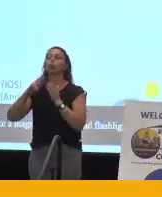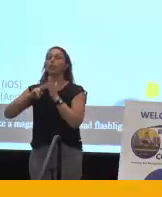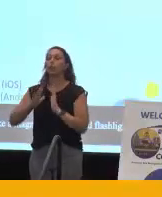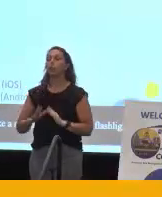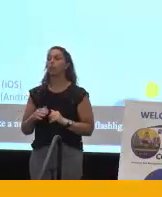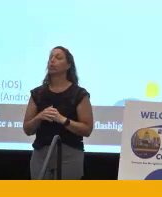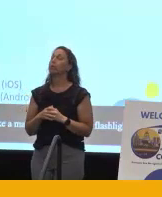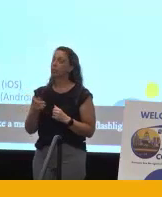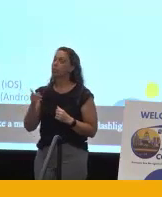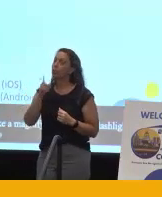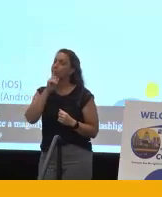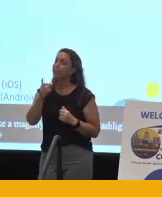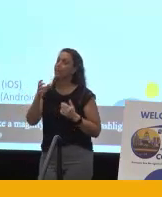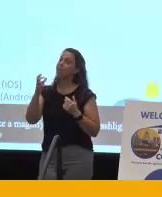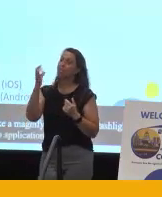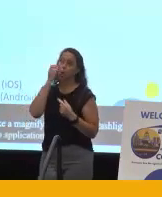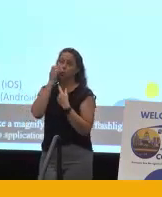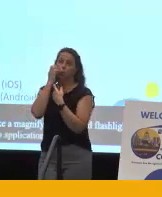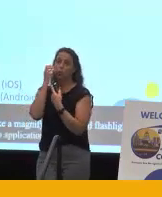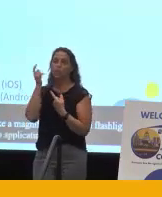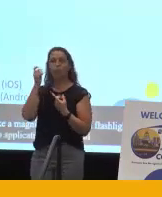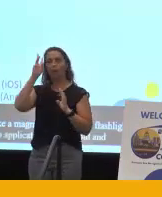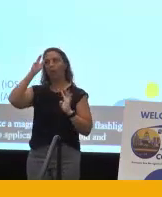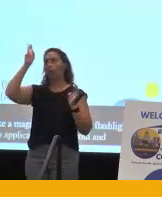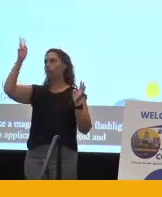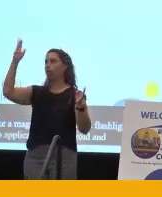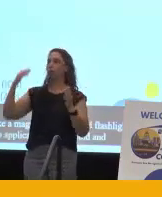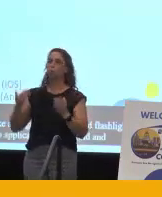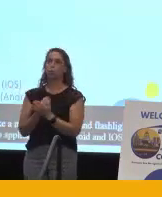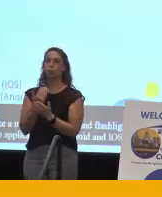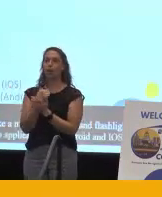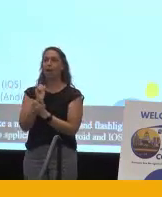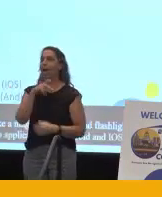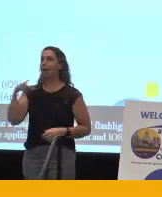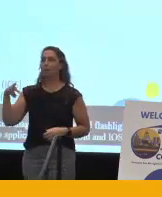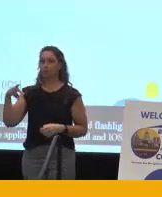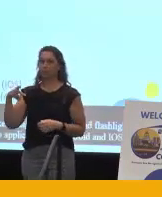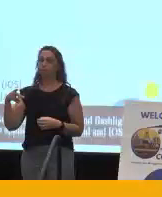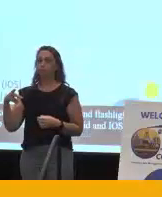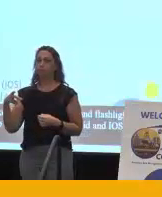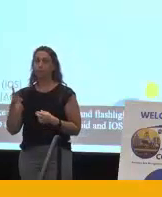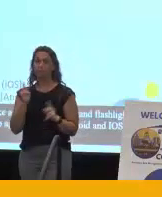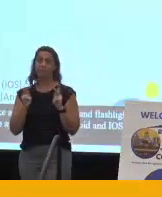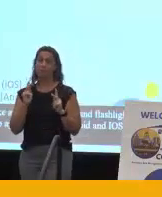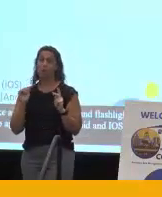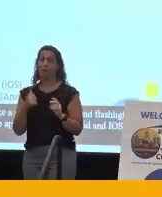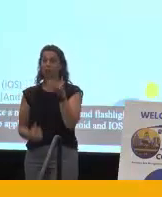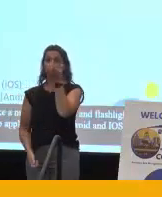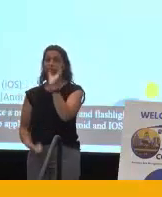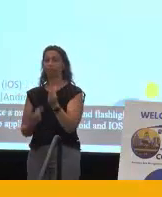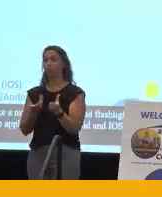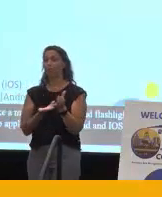and iOS and developers continue to develop new applications, things that are available that people can carry right in their